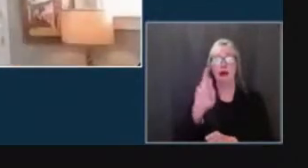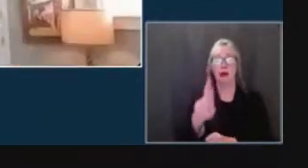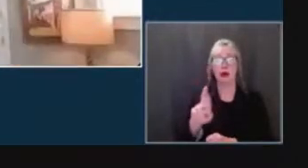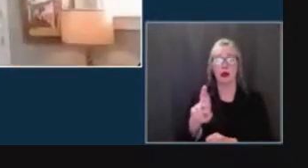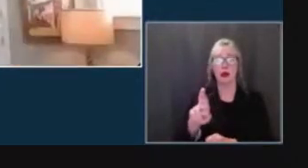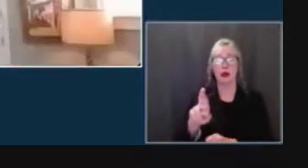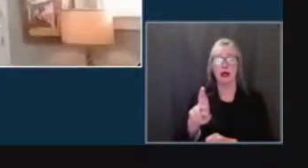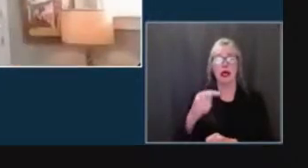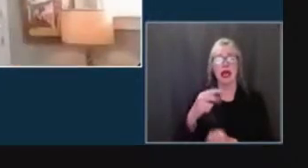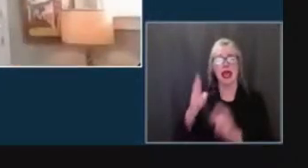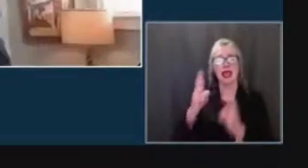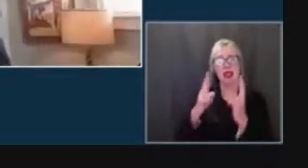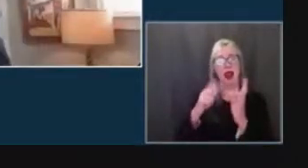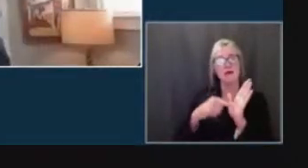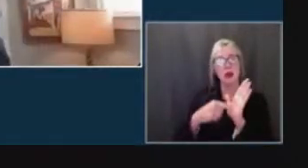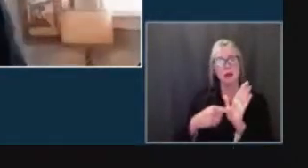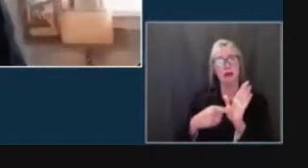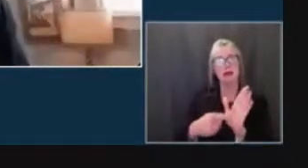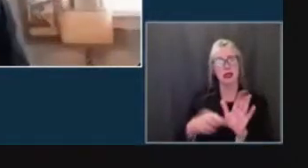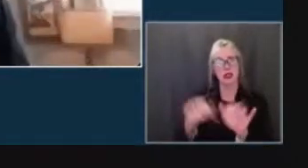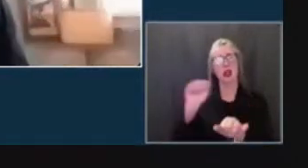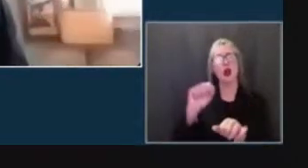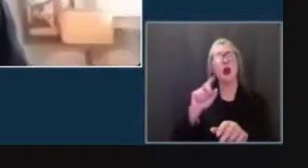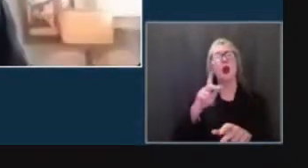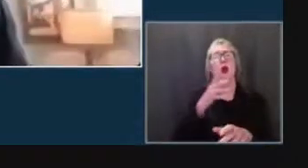hardworking men and women in California.